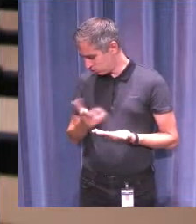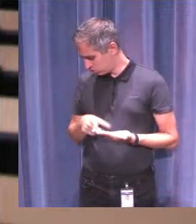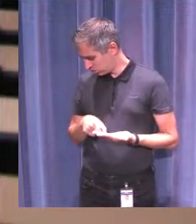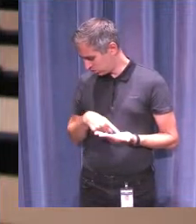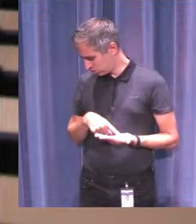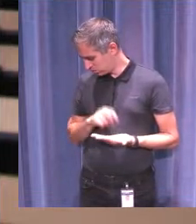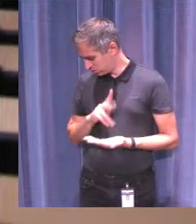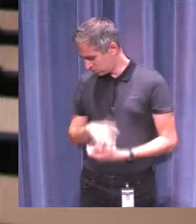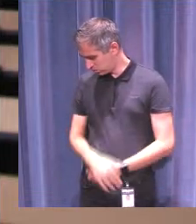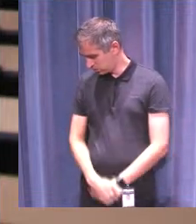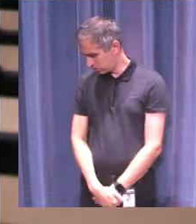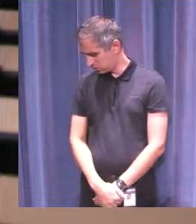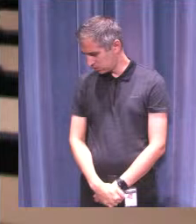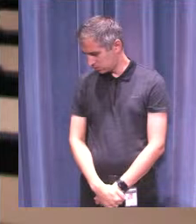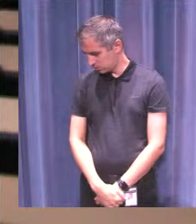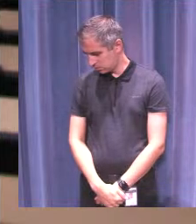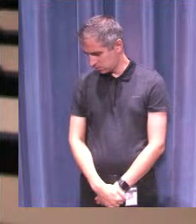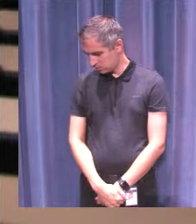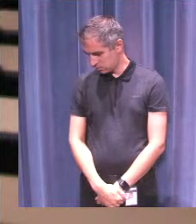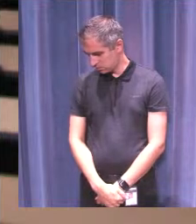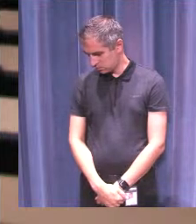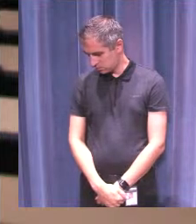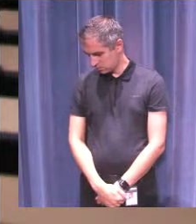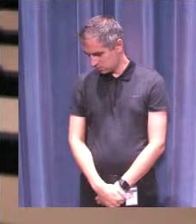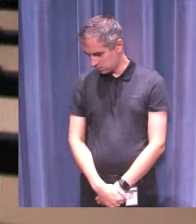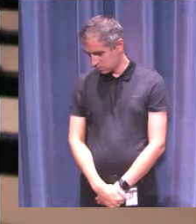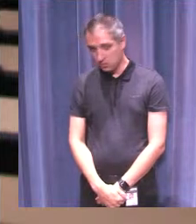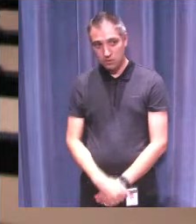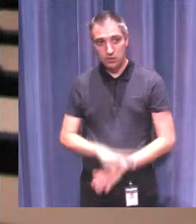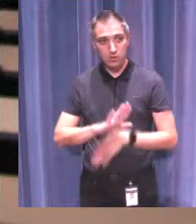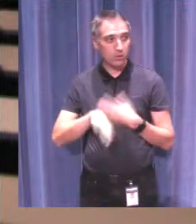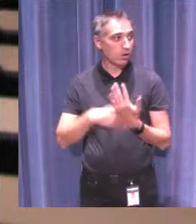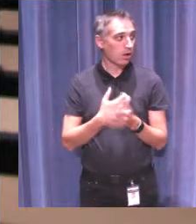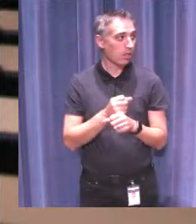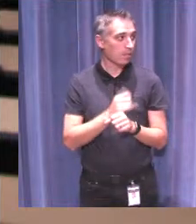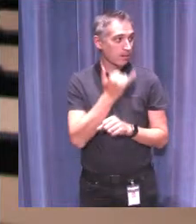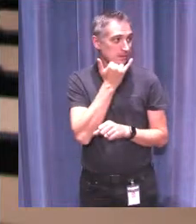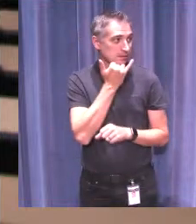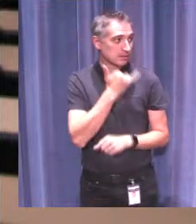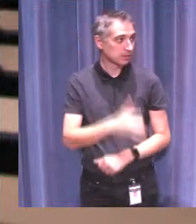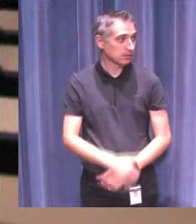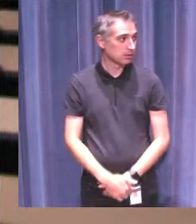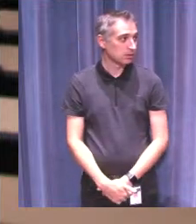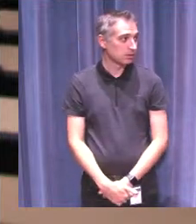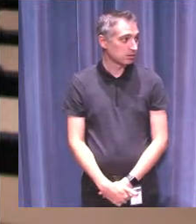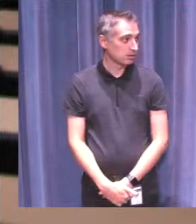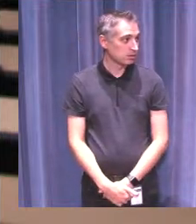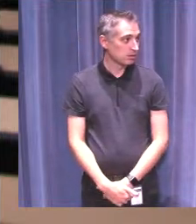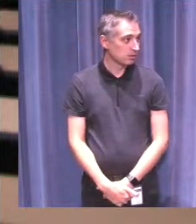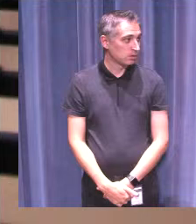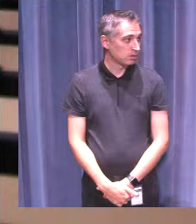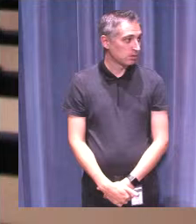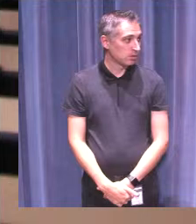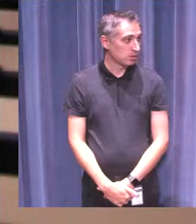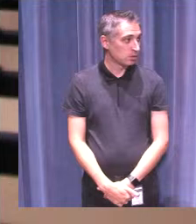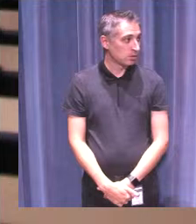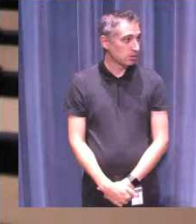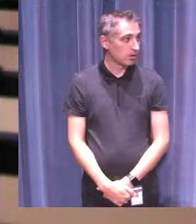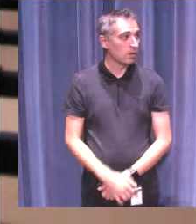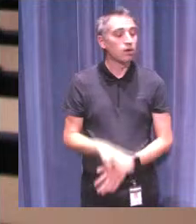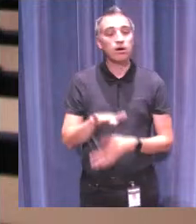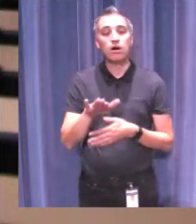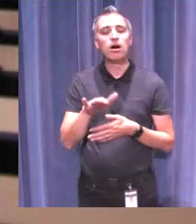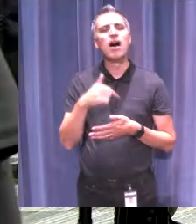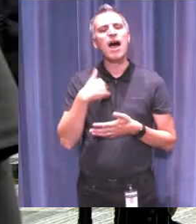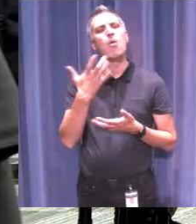sorry. But We all make now, mistakes. if you'd repeat the question, and then she can answer it. No, I just wanted you to